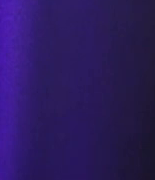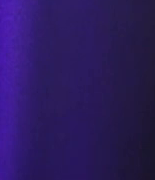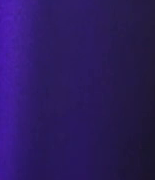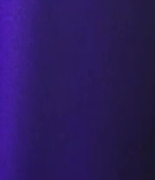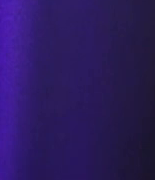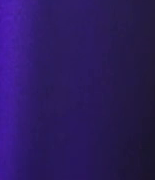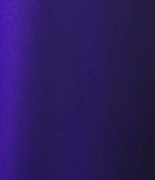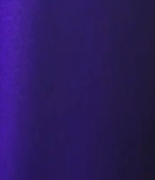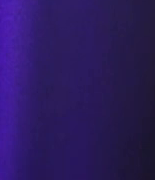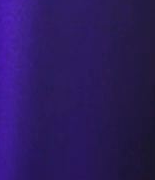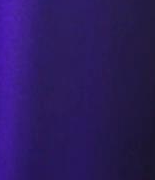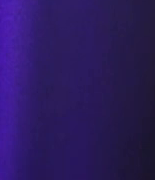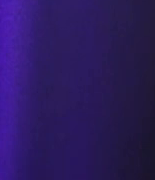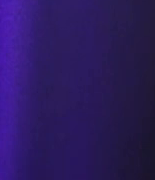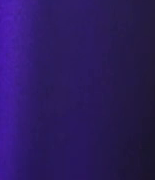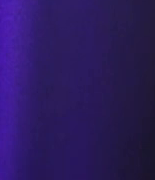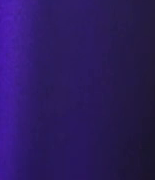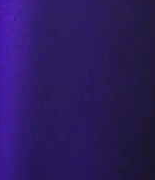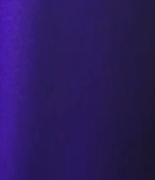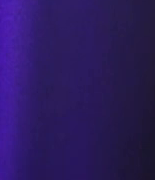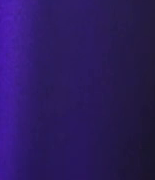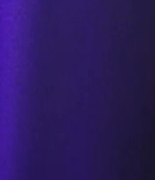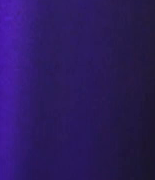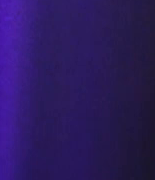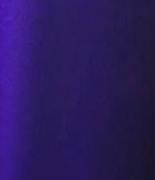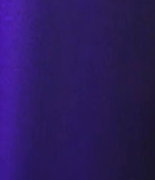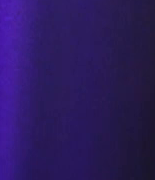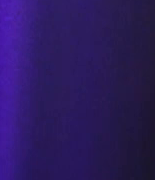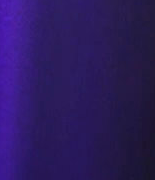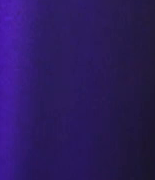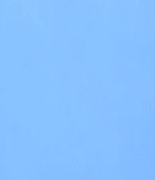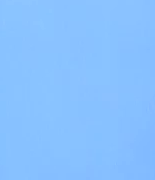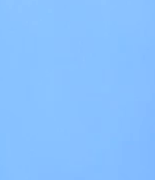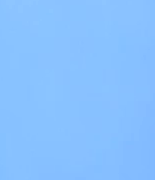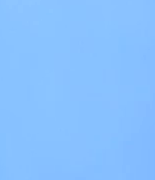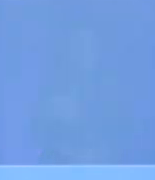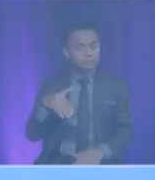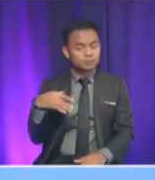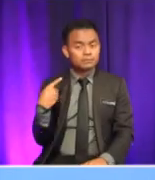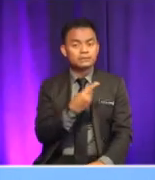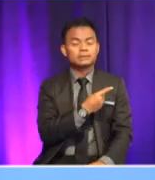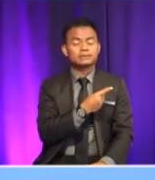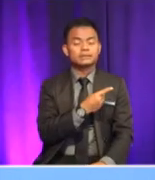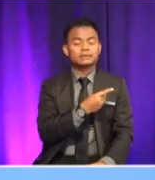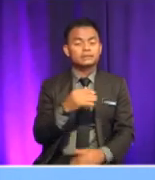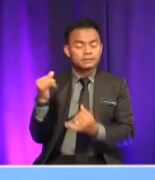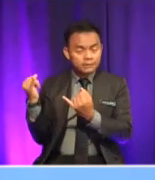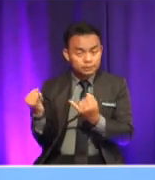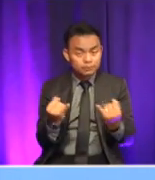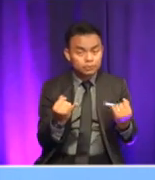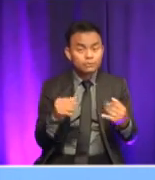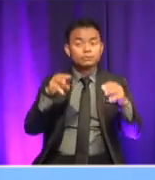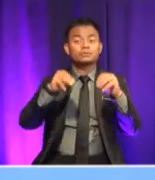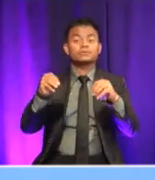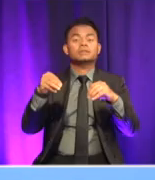episode. Thank you very much, Mr. Saiful. Okay, well, without further ado, let's also welcome our pupils on